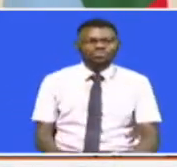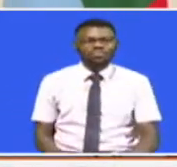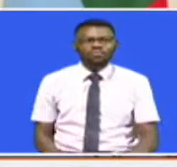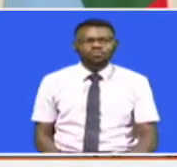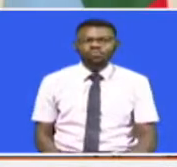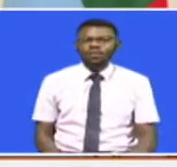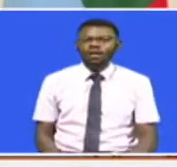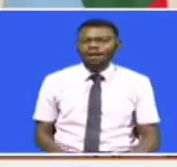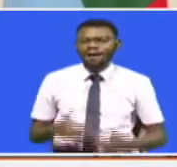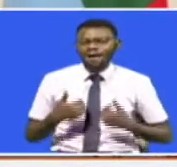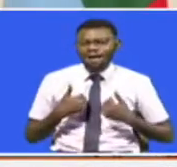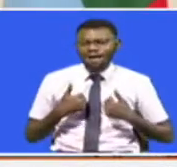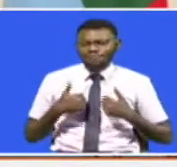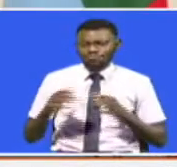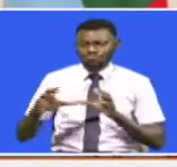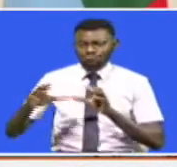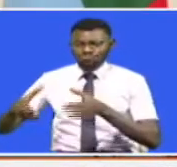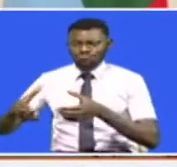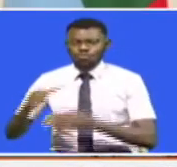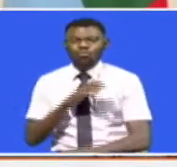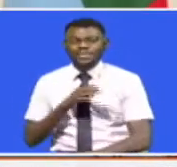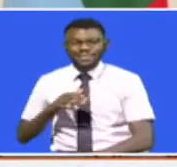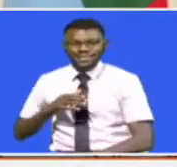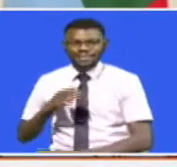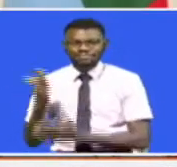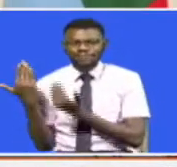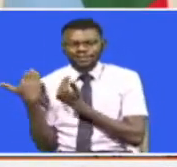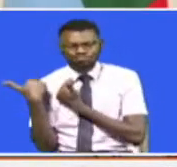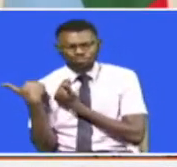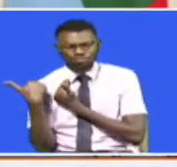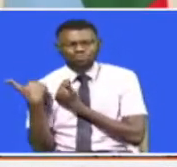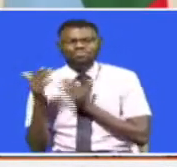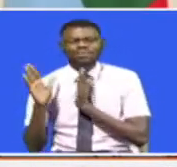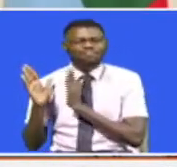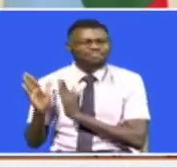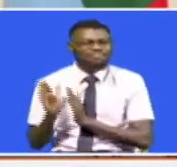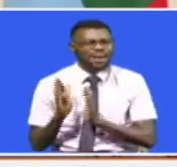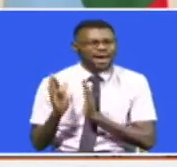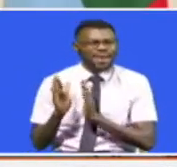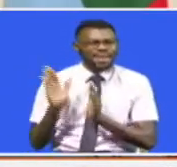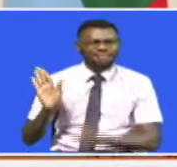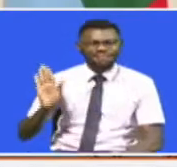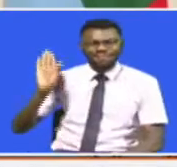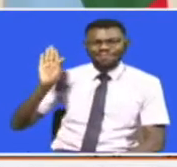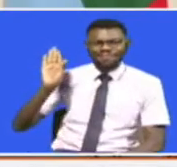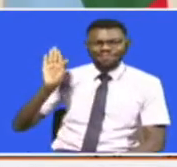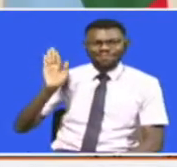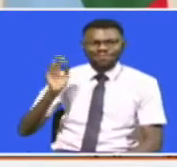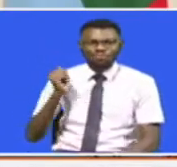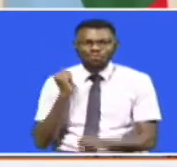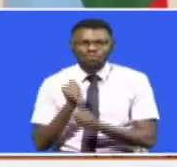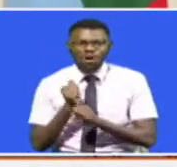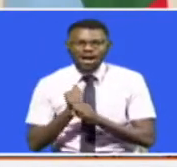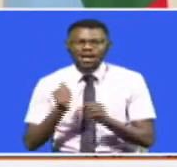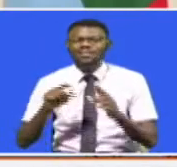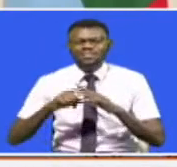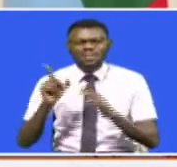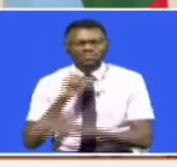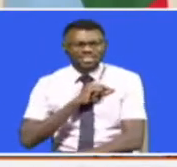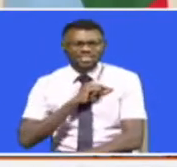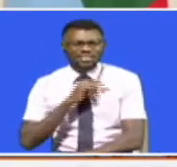Through the assumption of office committee, which actually has already begun its work as